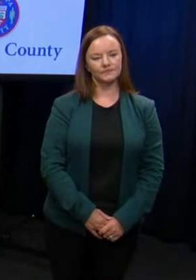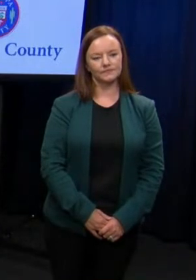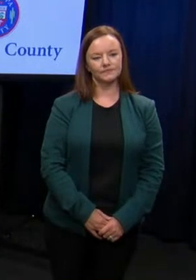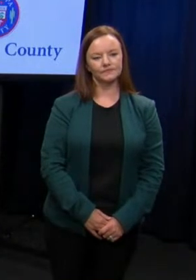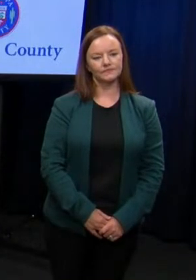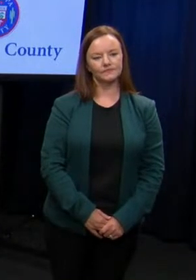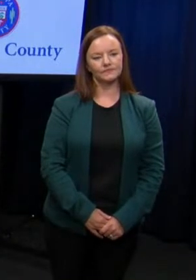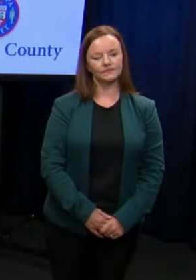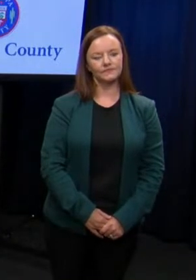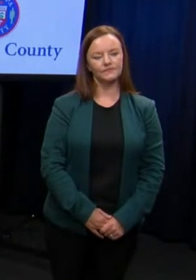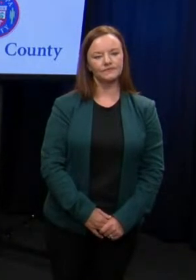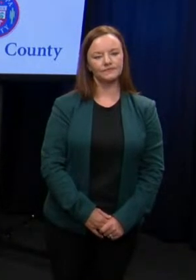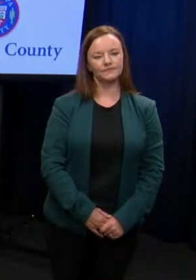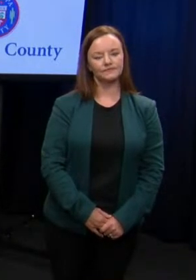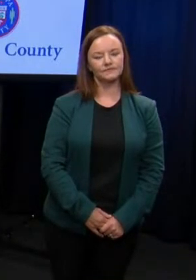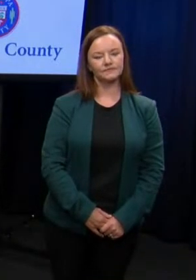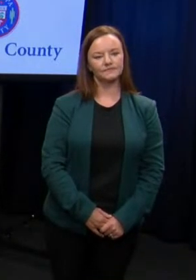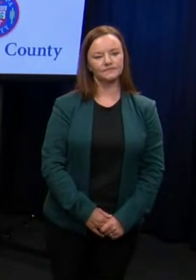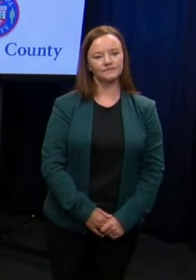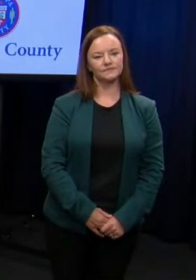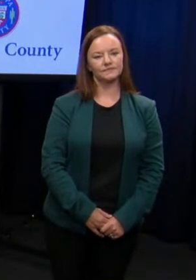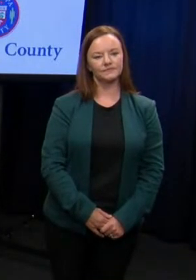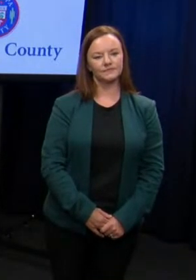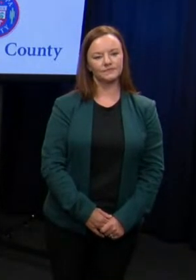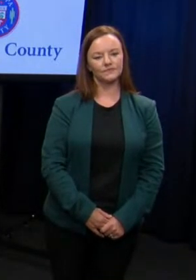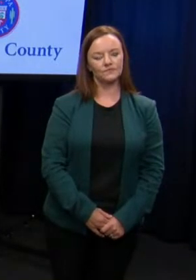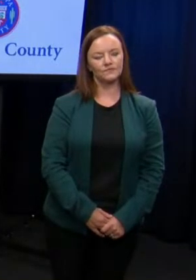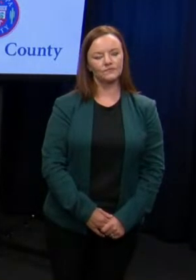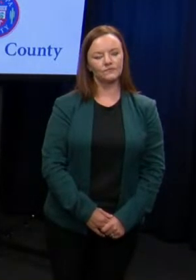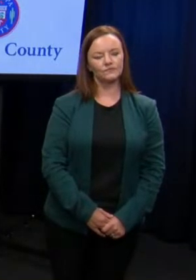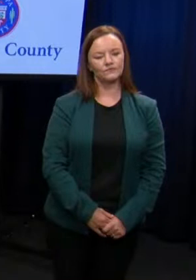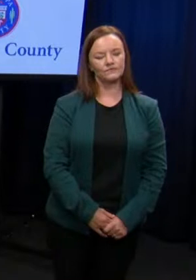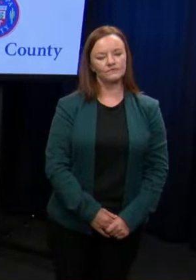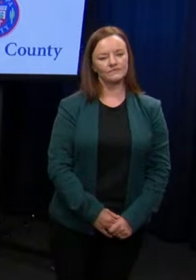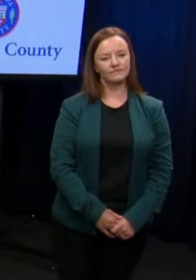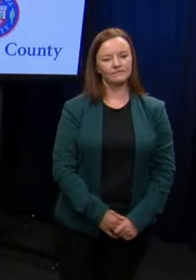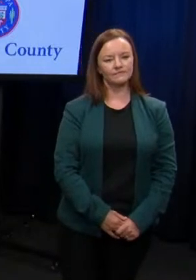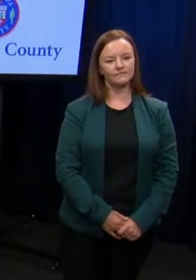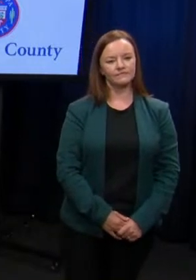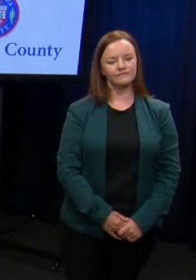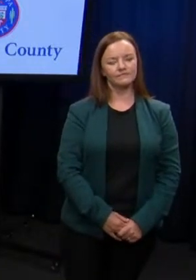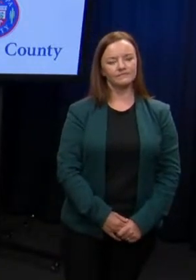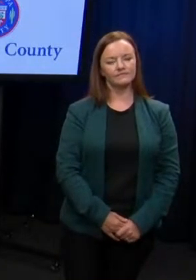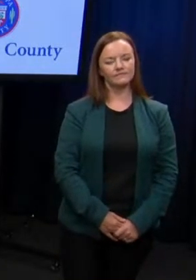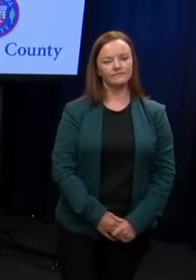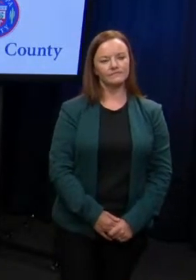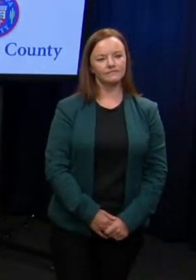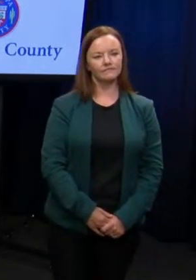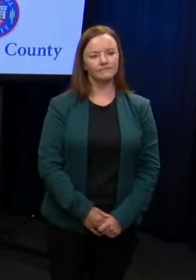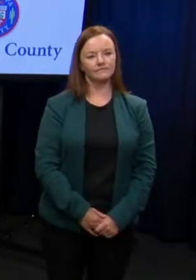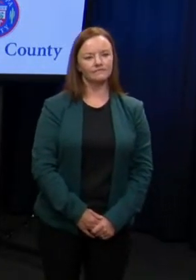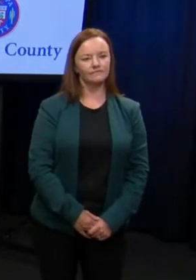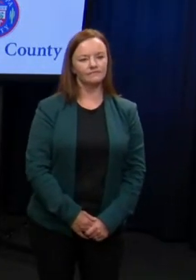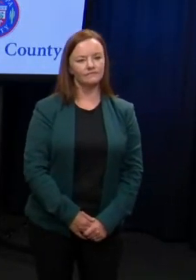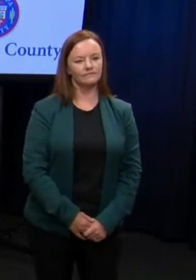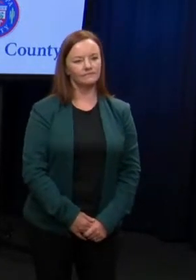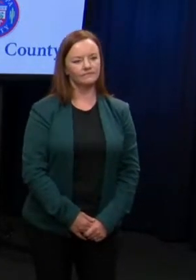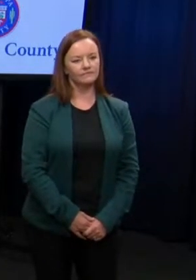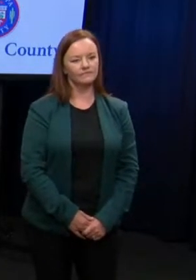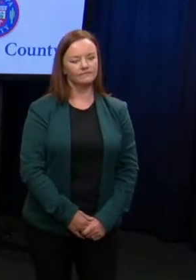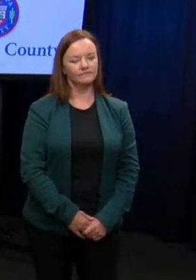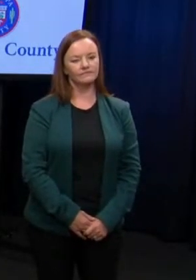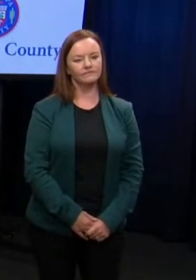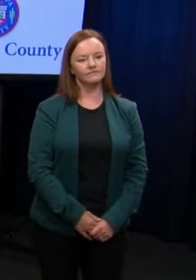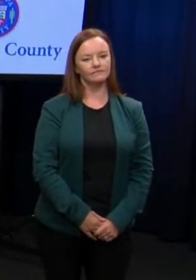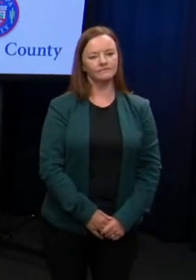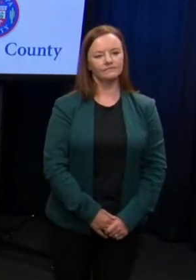decisión del gobernador de poner más fondos, ¿verdad?, en el sistema hospitalario. También sabemos que la falta de personal médico, no solamente aquí en el condado de